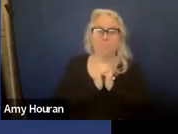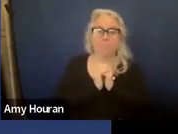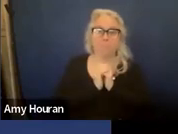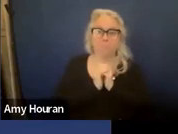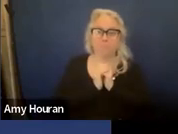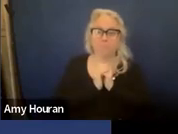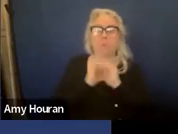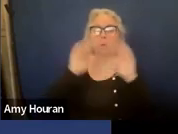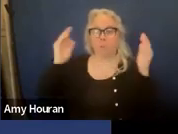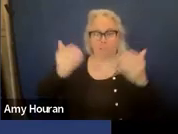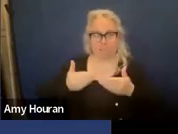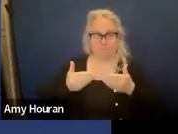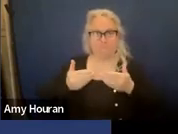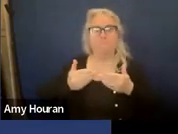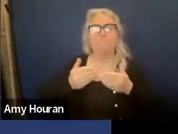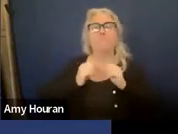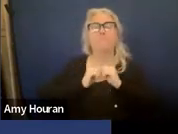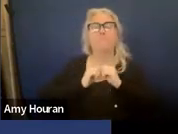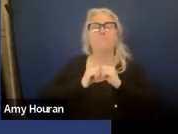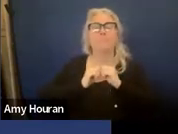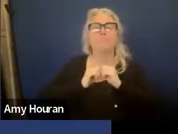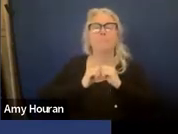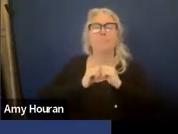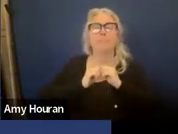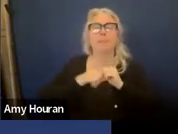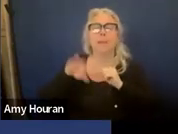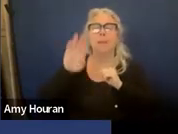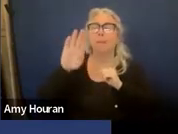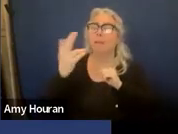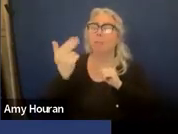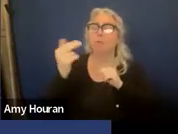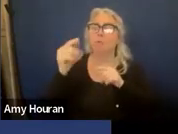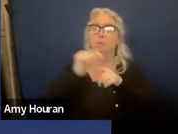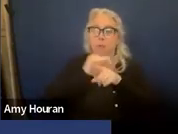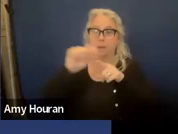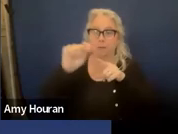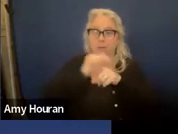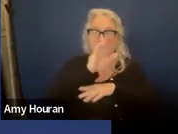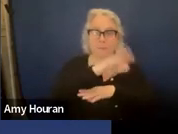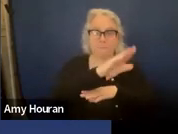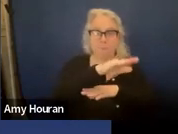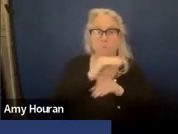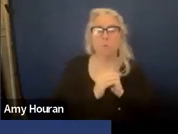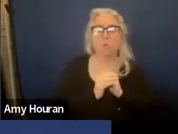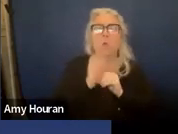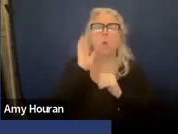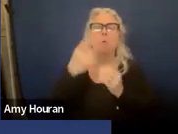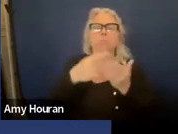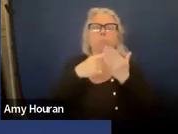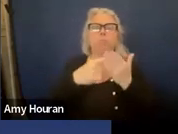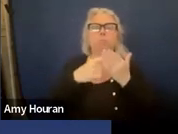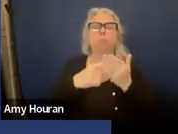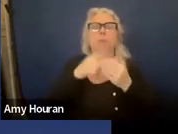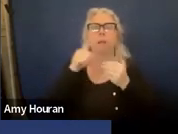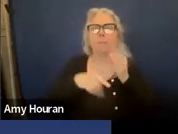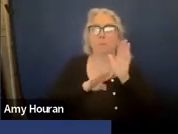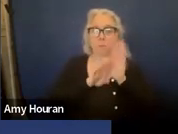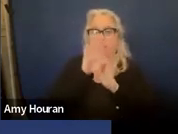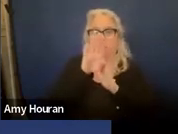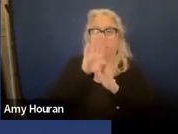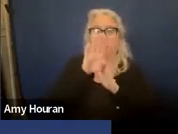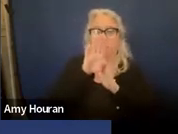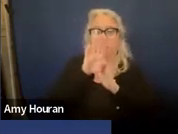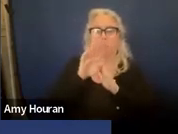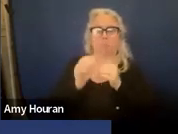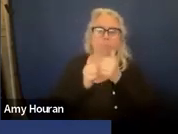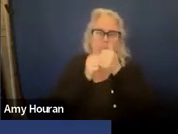So welcome to our B13 training this afternoon. We will be talking about developing those